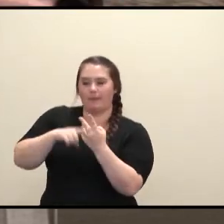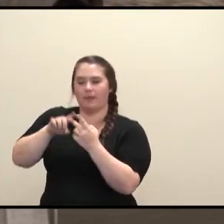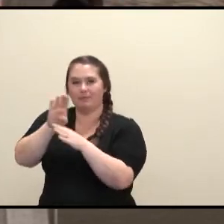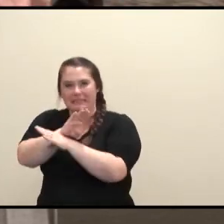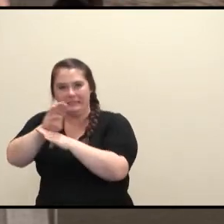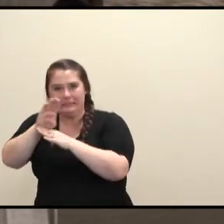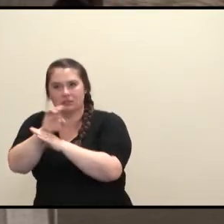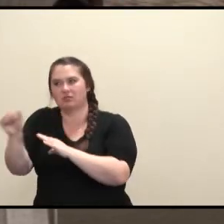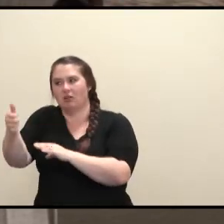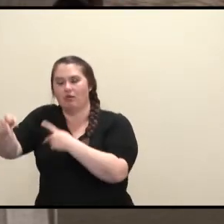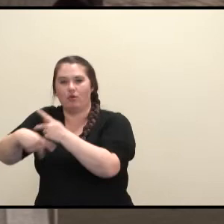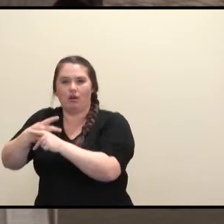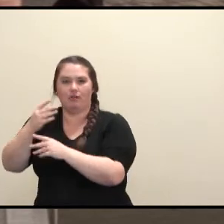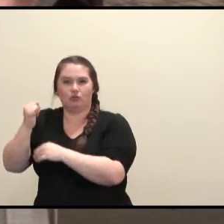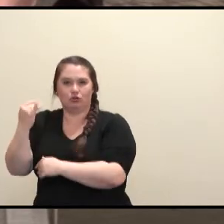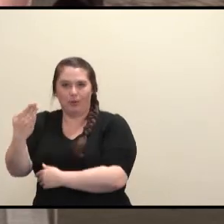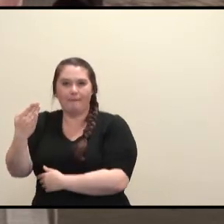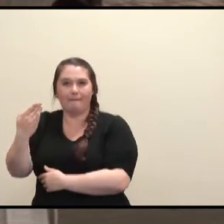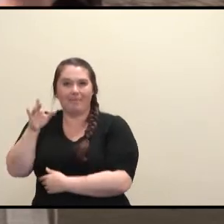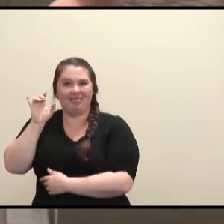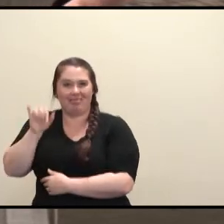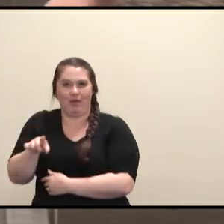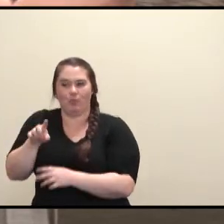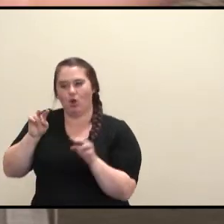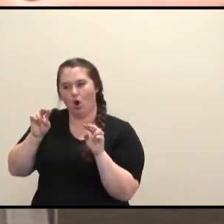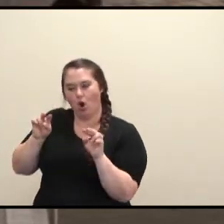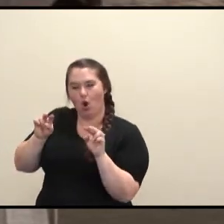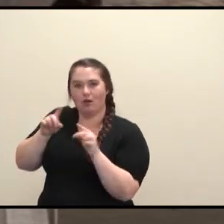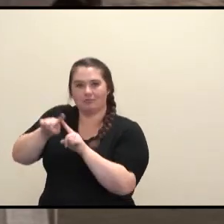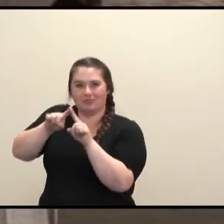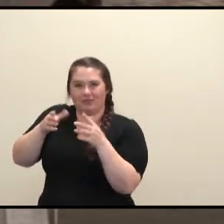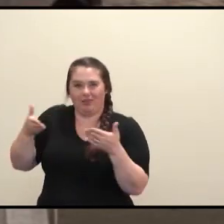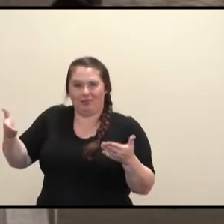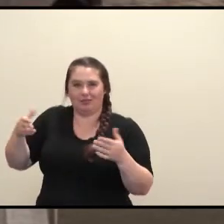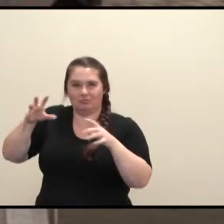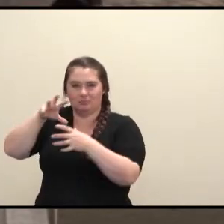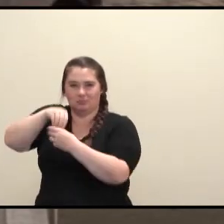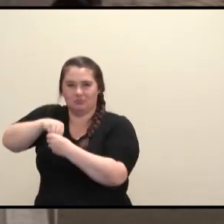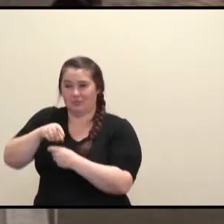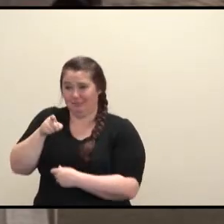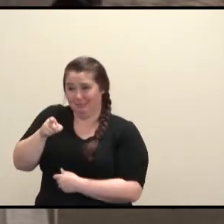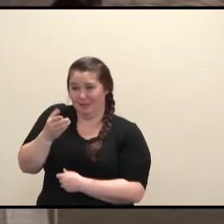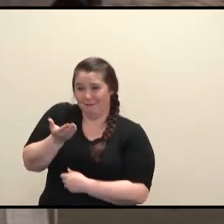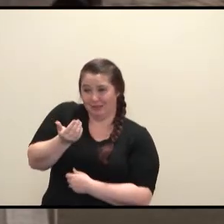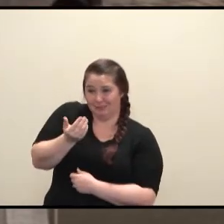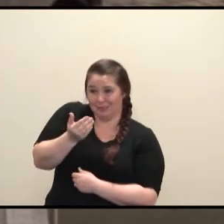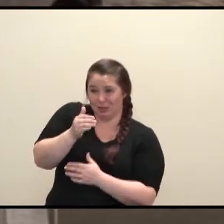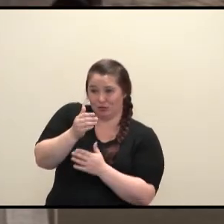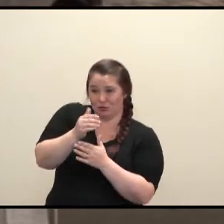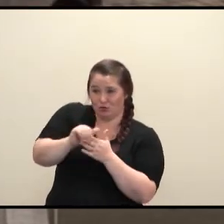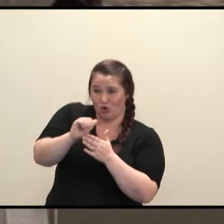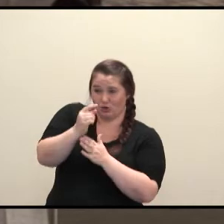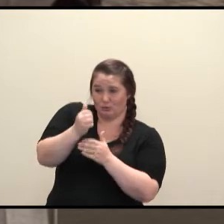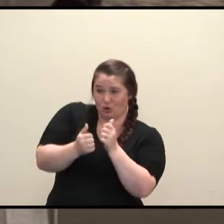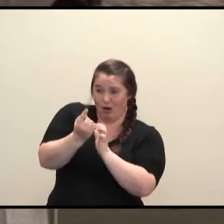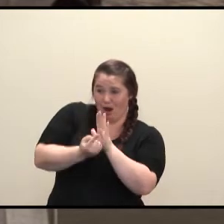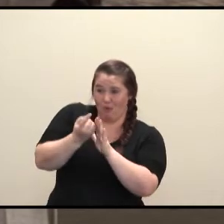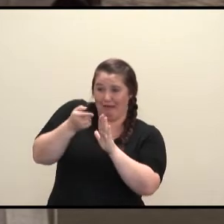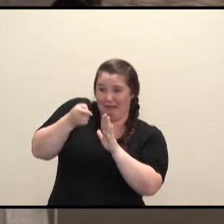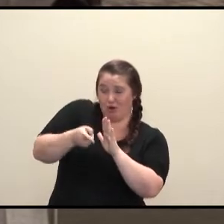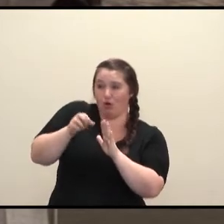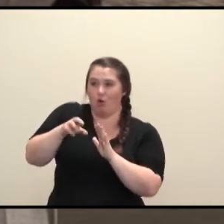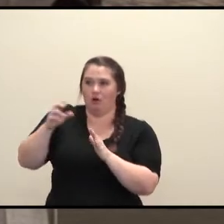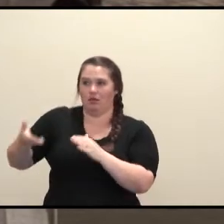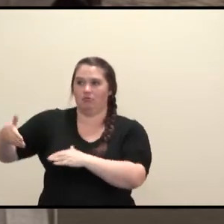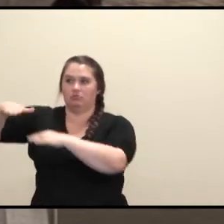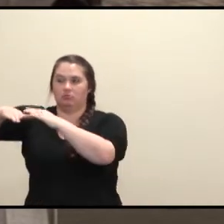some of those other type of jobs that, you know, we're looking at, okay, they can go make $15 an hour here, or they can go and they can make a much